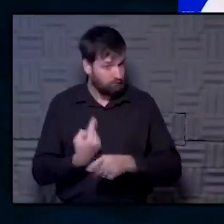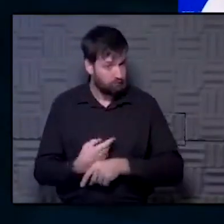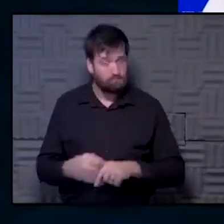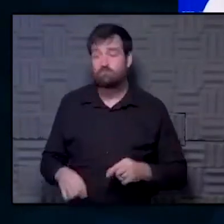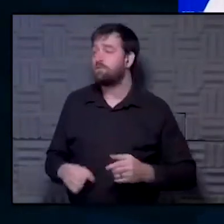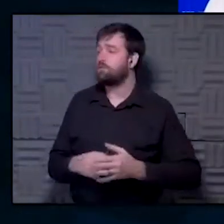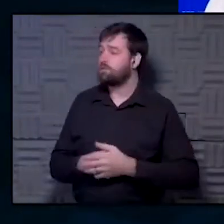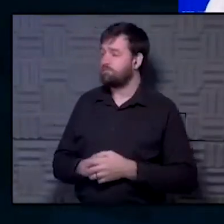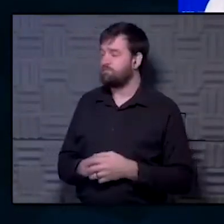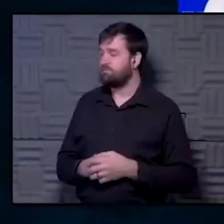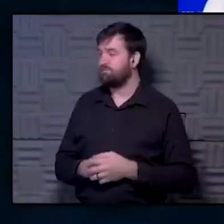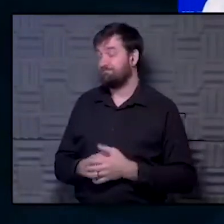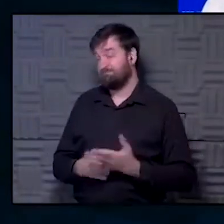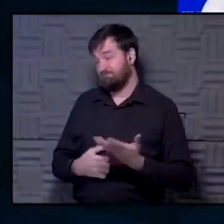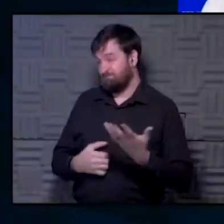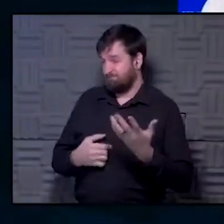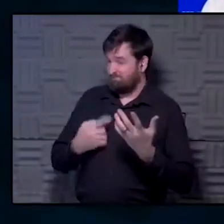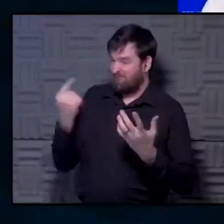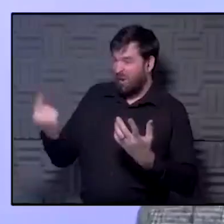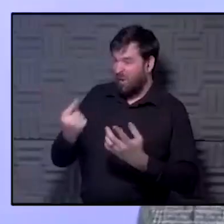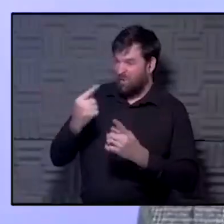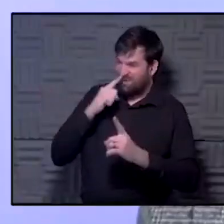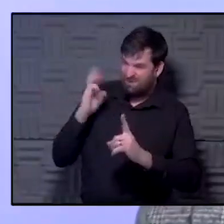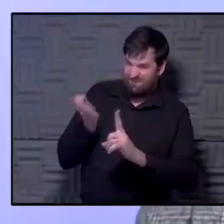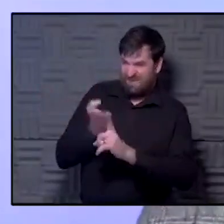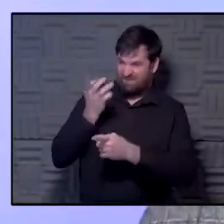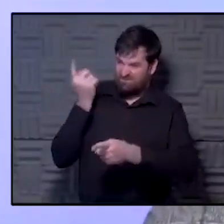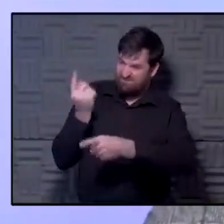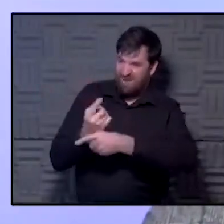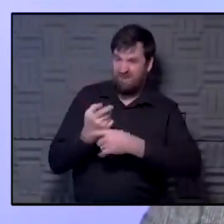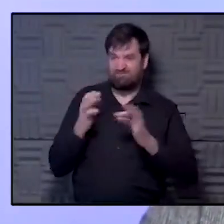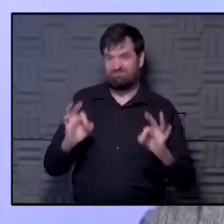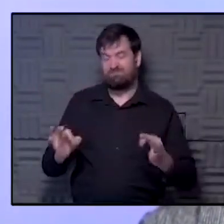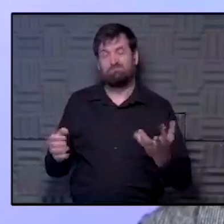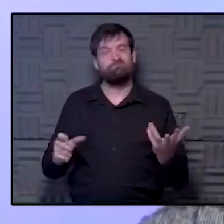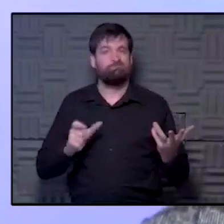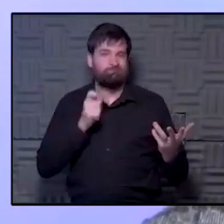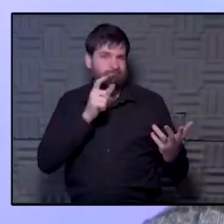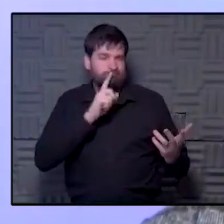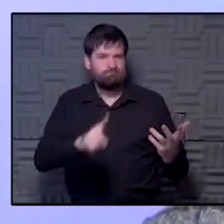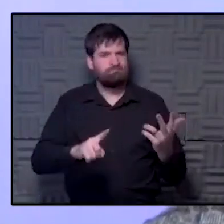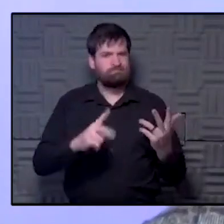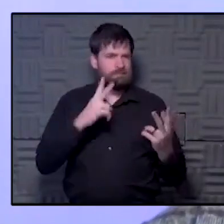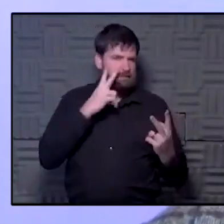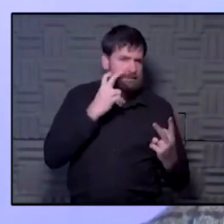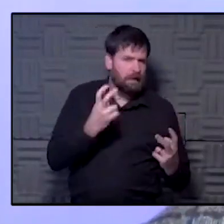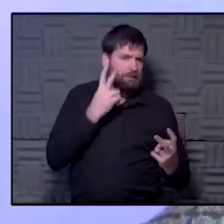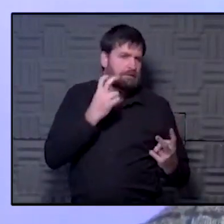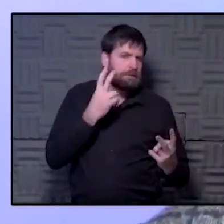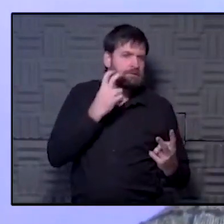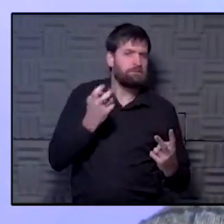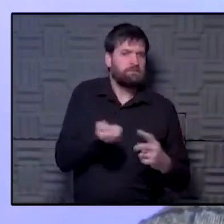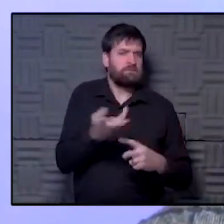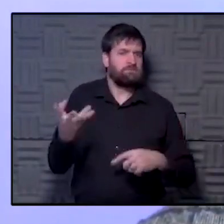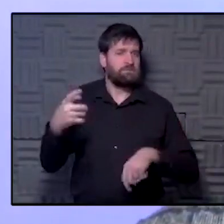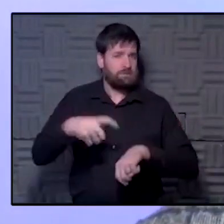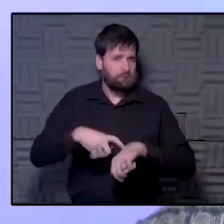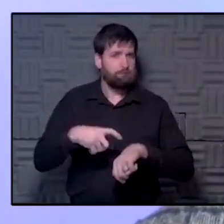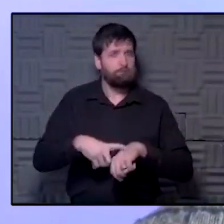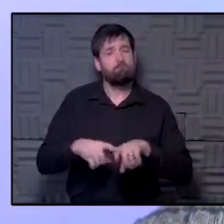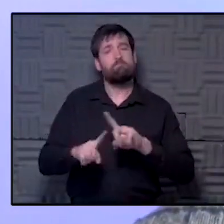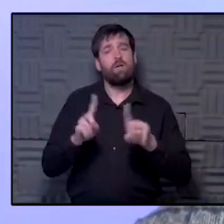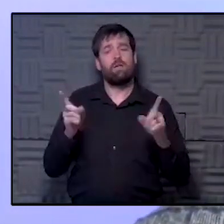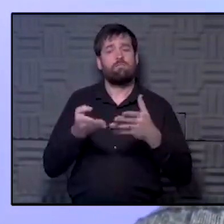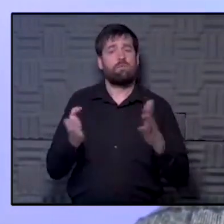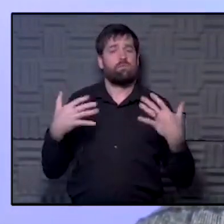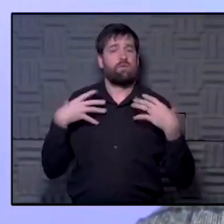Well, I don't know if I'm always convinced we've done it right. You know, I think we've second-guessed ourselves sometimes through this pandemic, but public